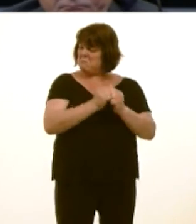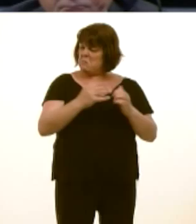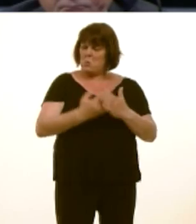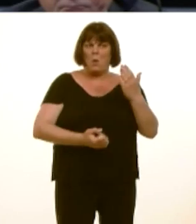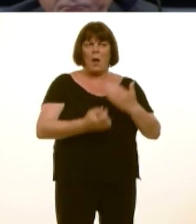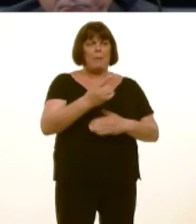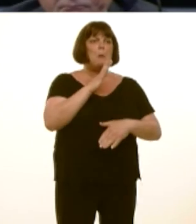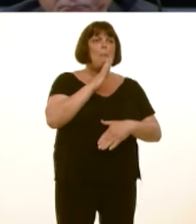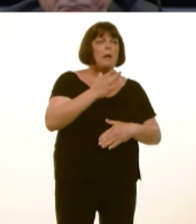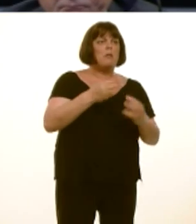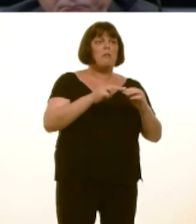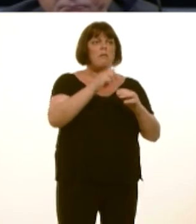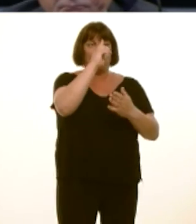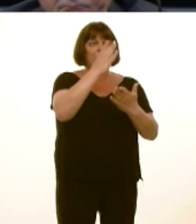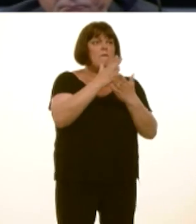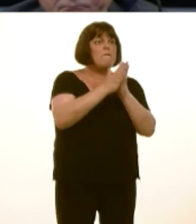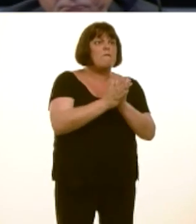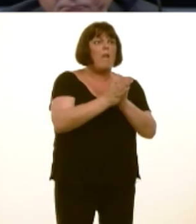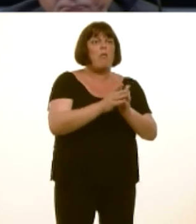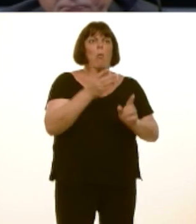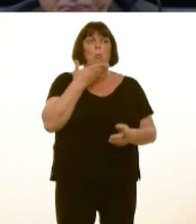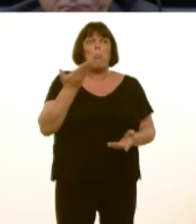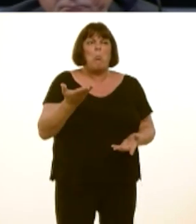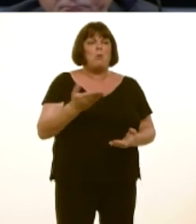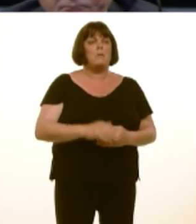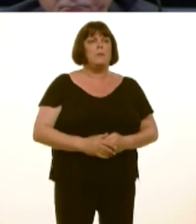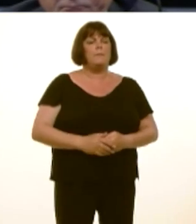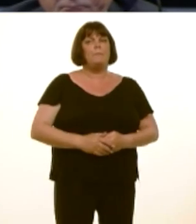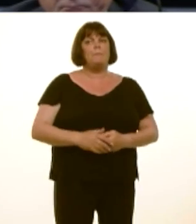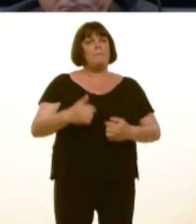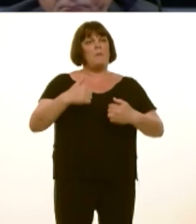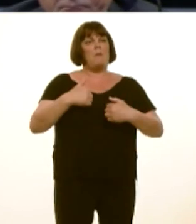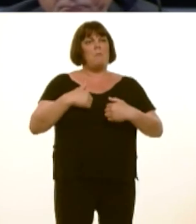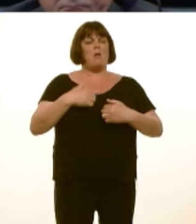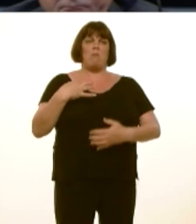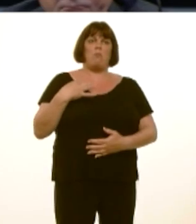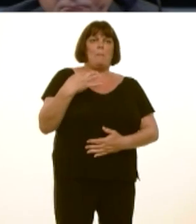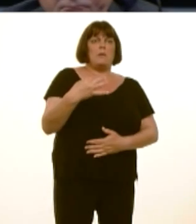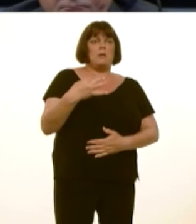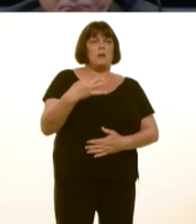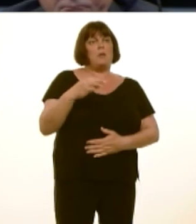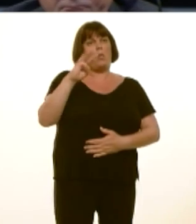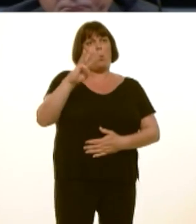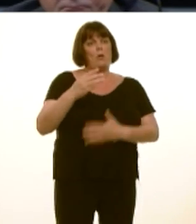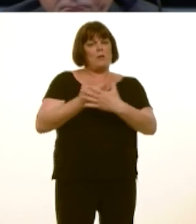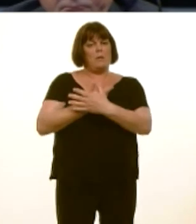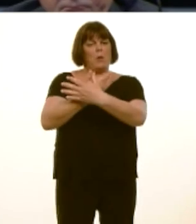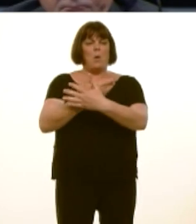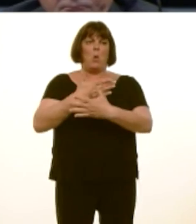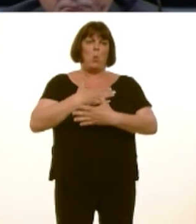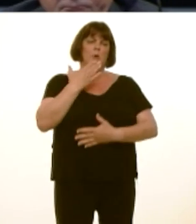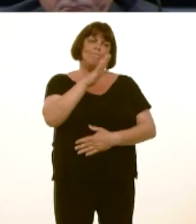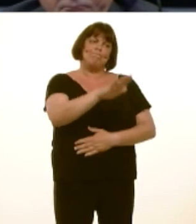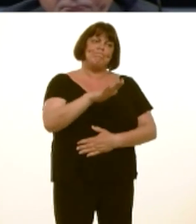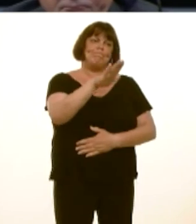faiths and none. I would like to offer, on behalf of the Welsh Liberal Democrat Group, our sincere condolences to